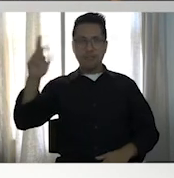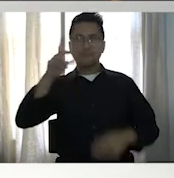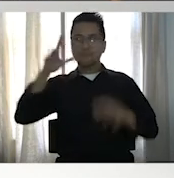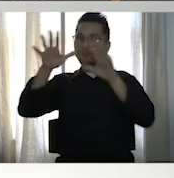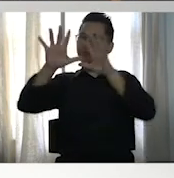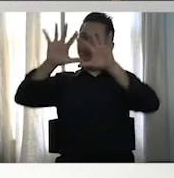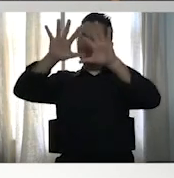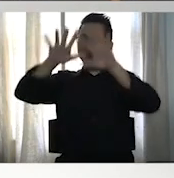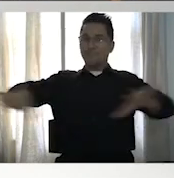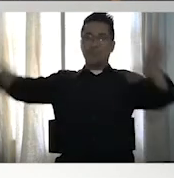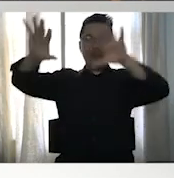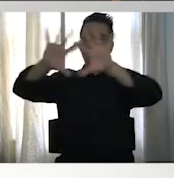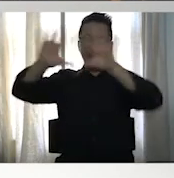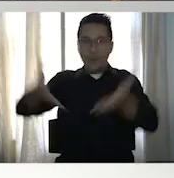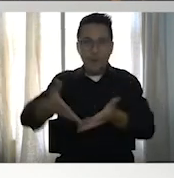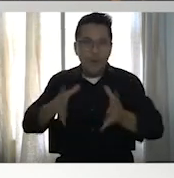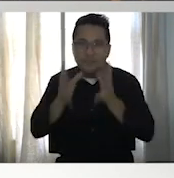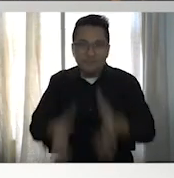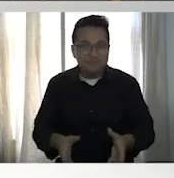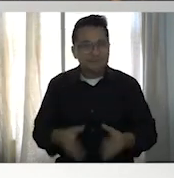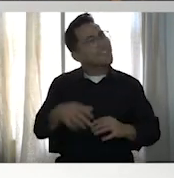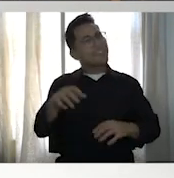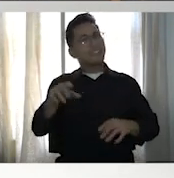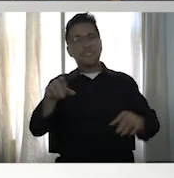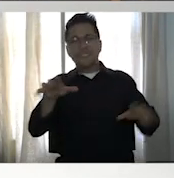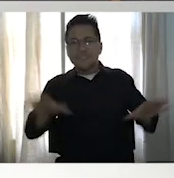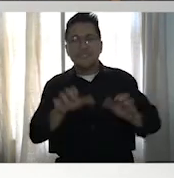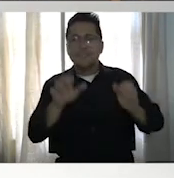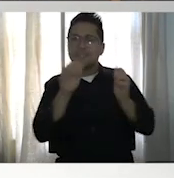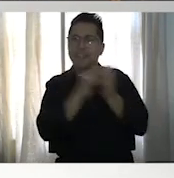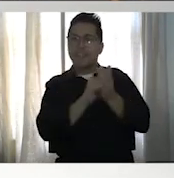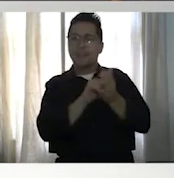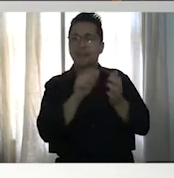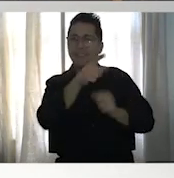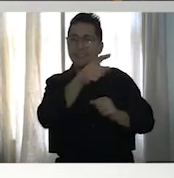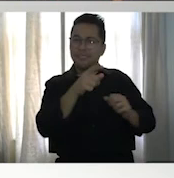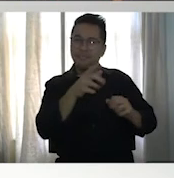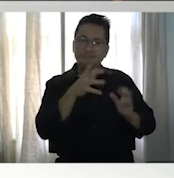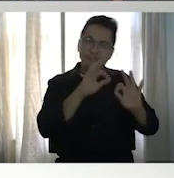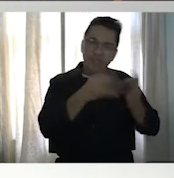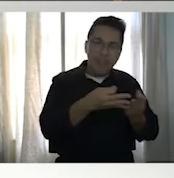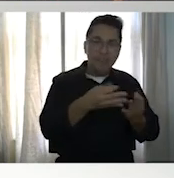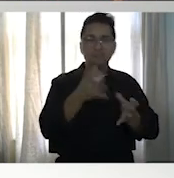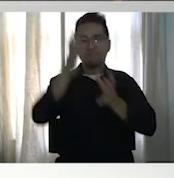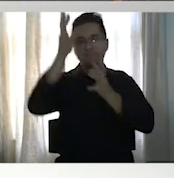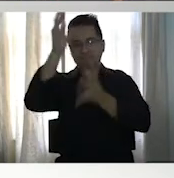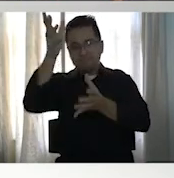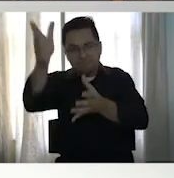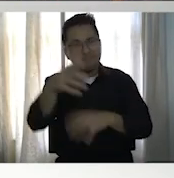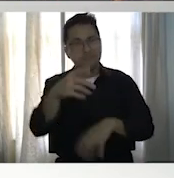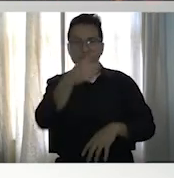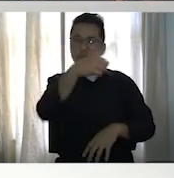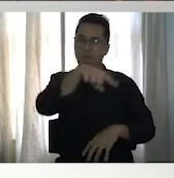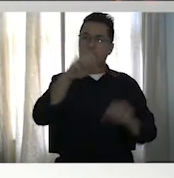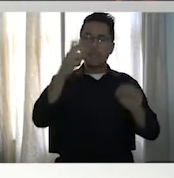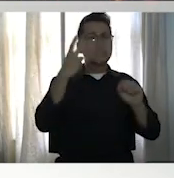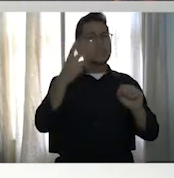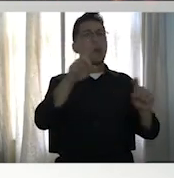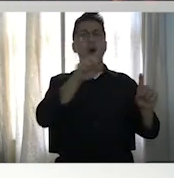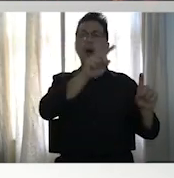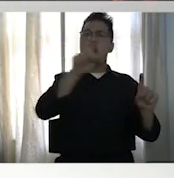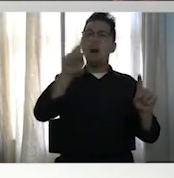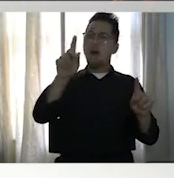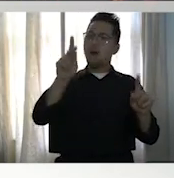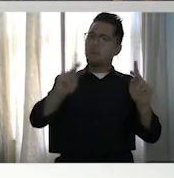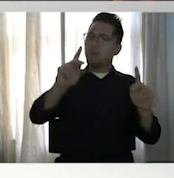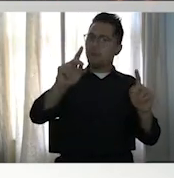beginning. And do it with your family and your grandparents so they start to see people have other likes